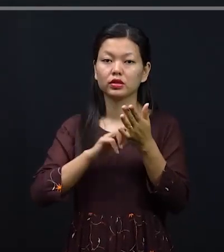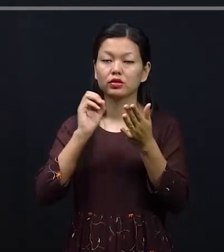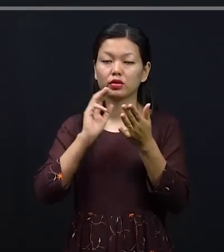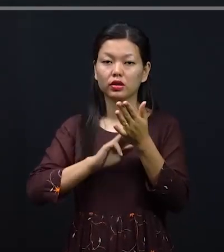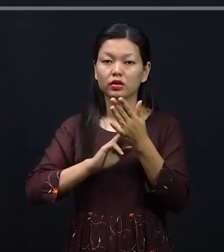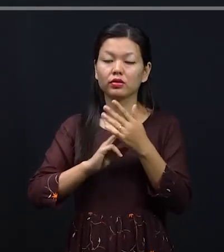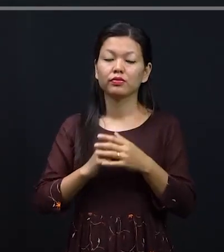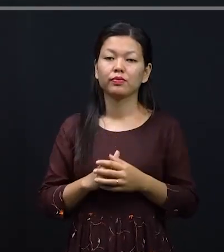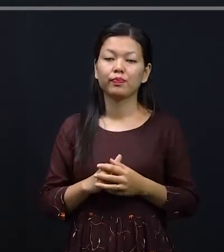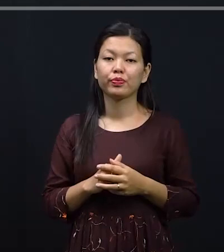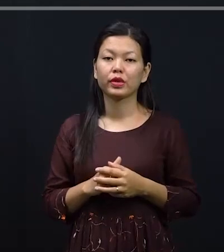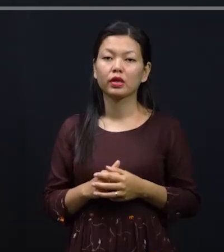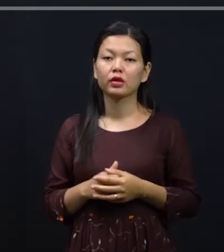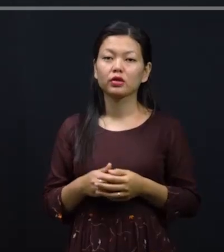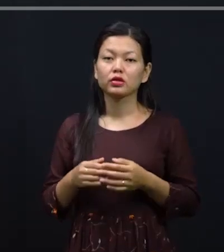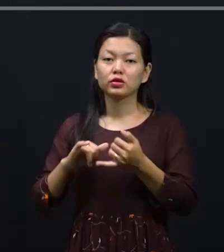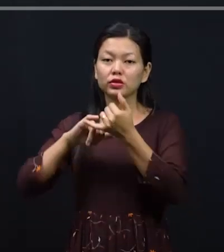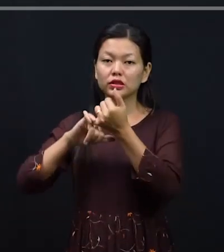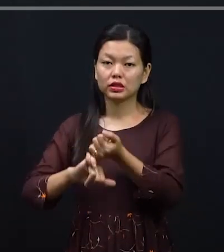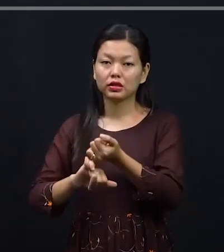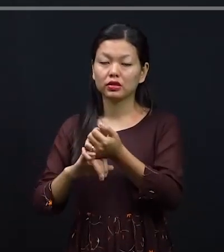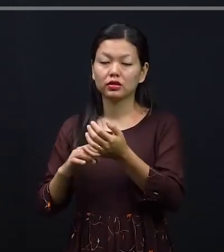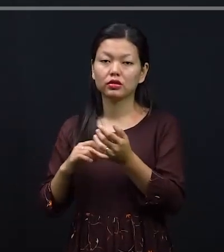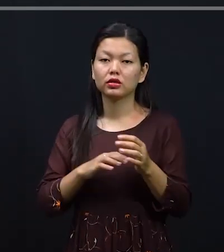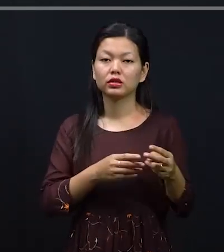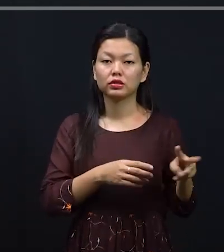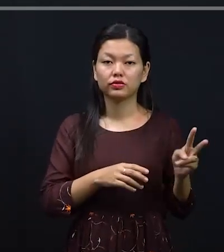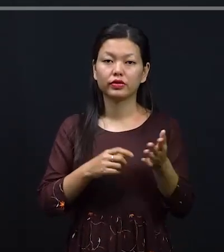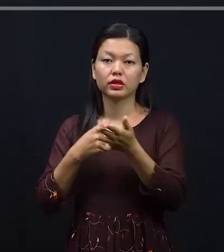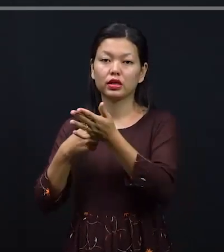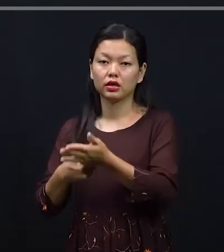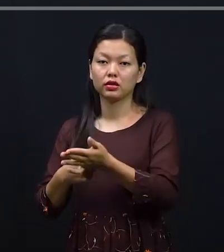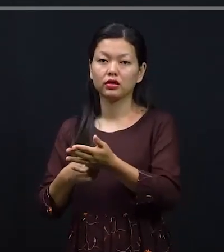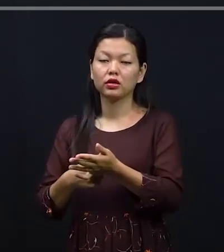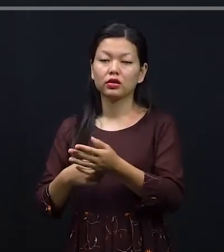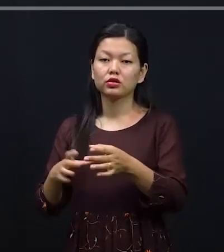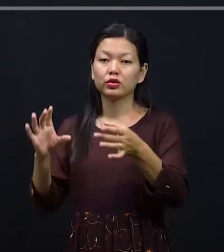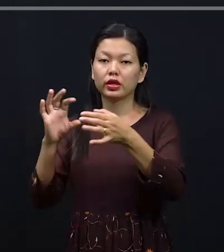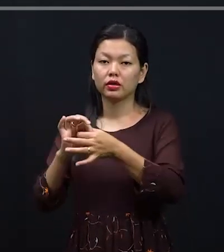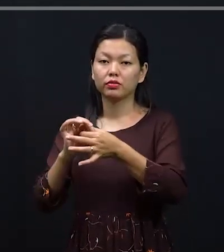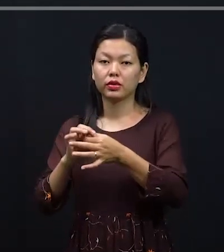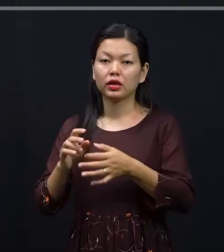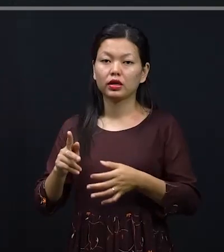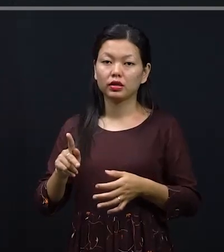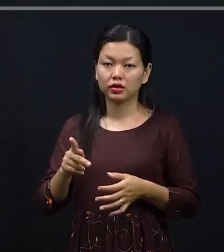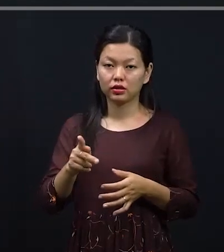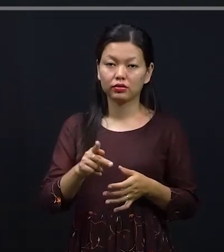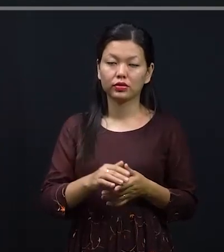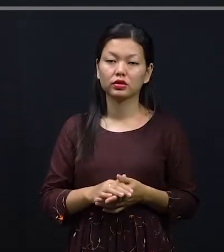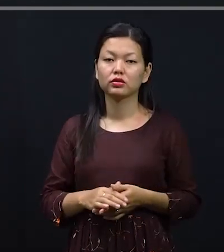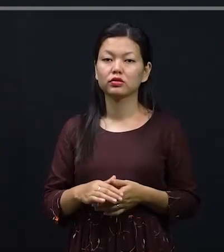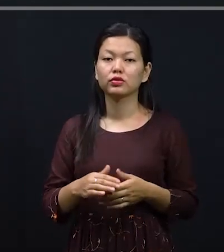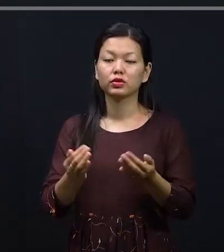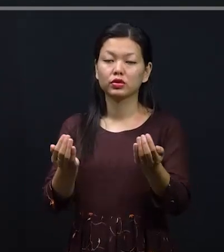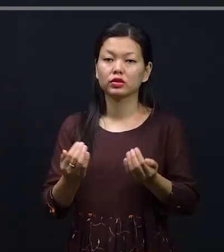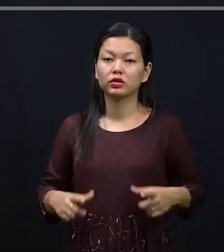it is avirulent, it is non-pathogenic, and it does not cause pneumonia in mice. So these are the two strains of bacteria which Griffith, he took it